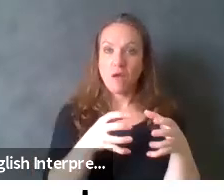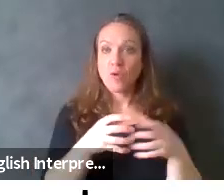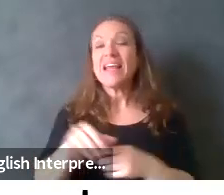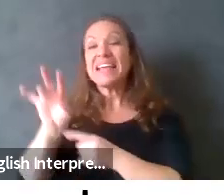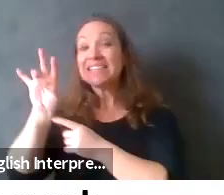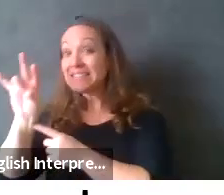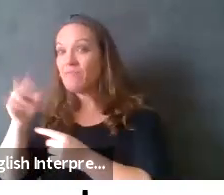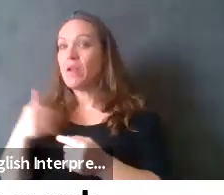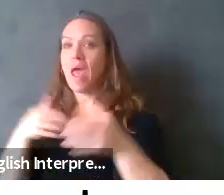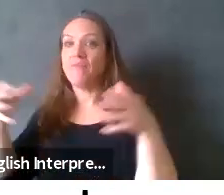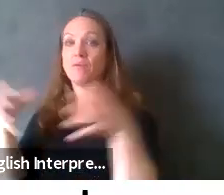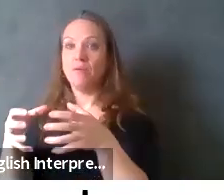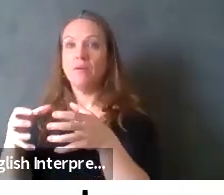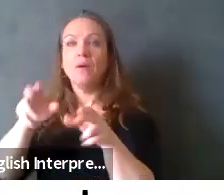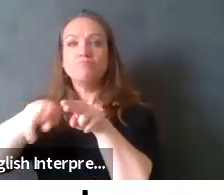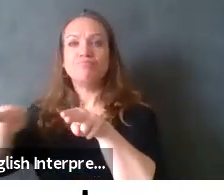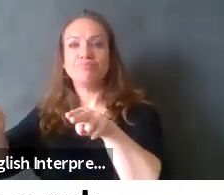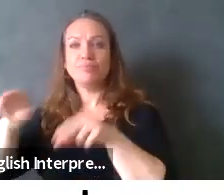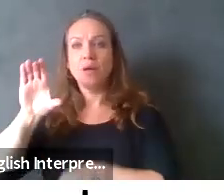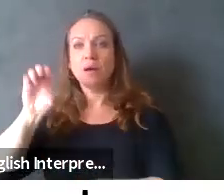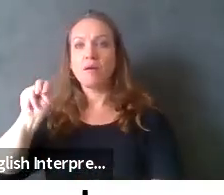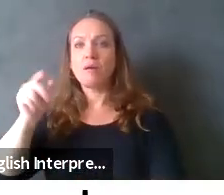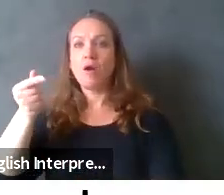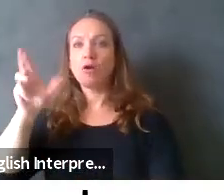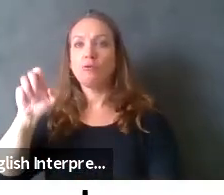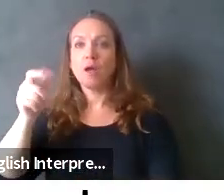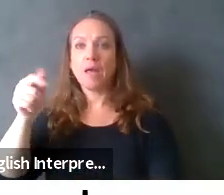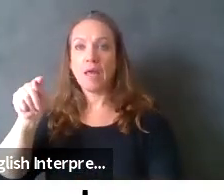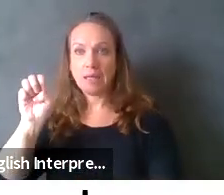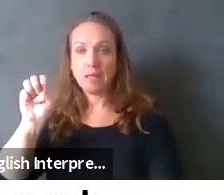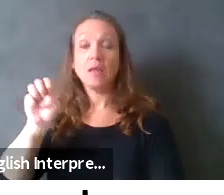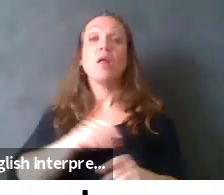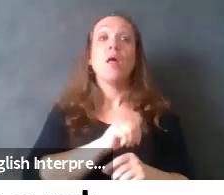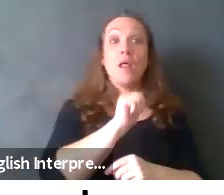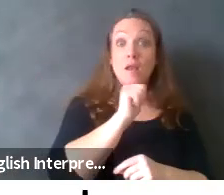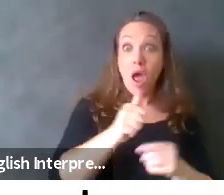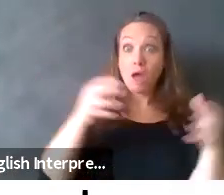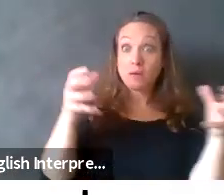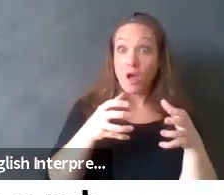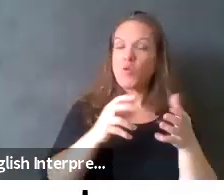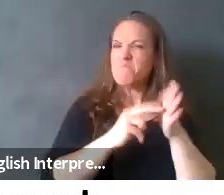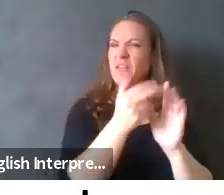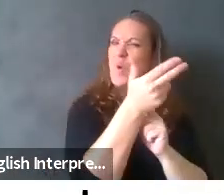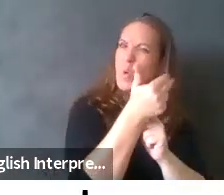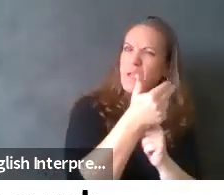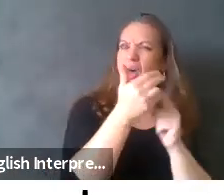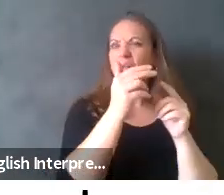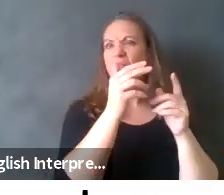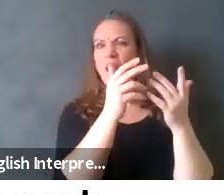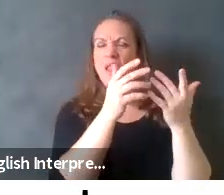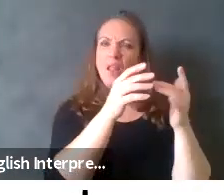setting. In non-congregate, however, which is the hotel settings, there are